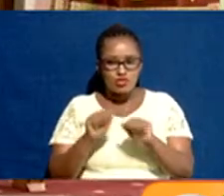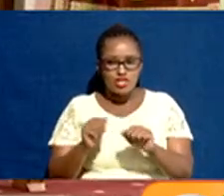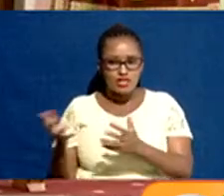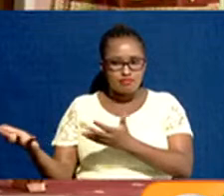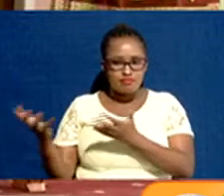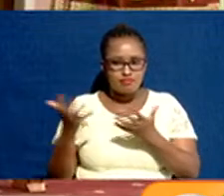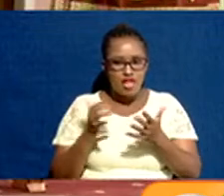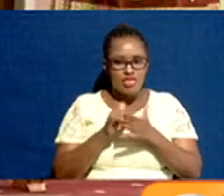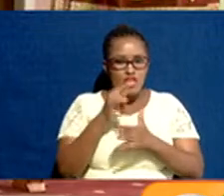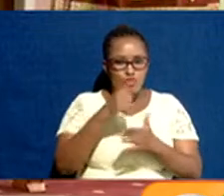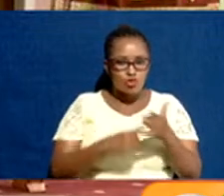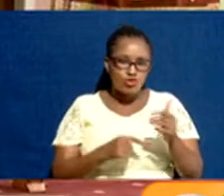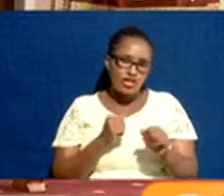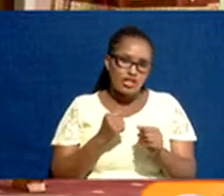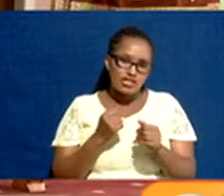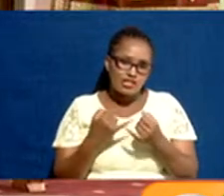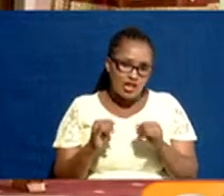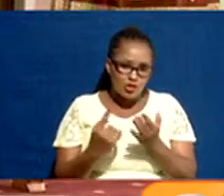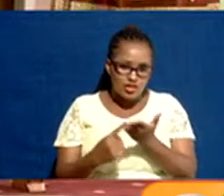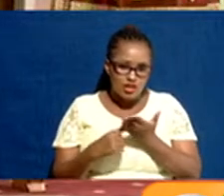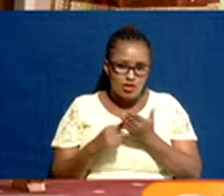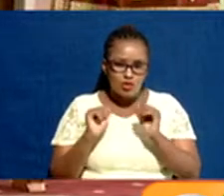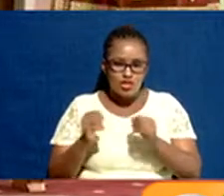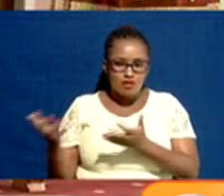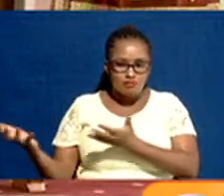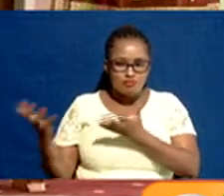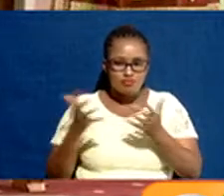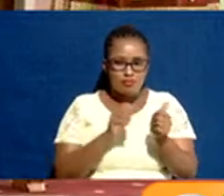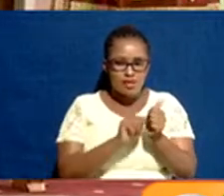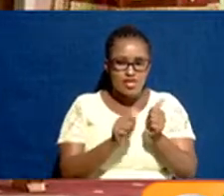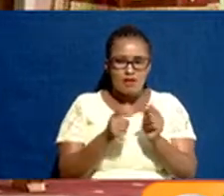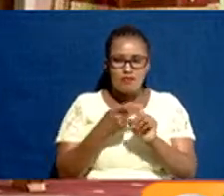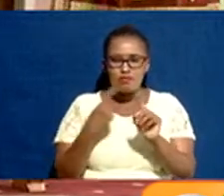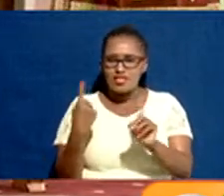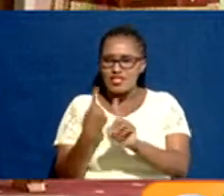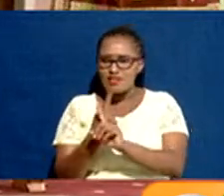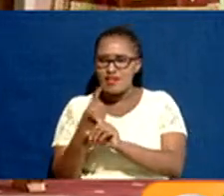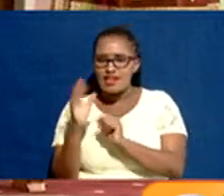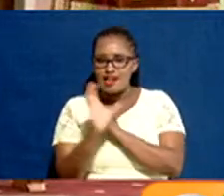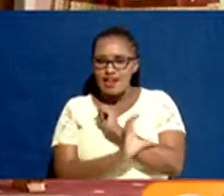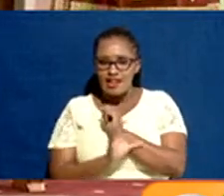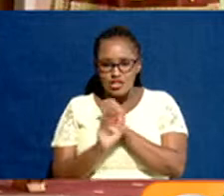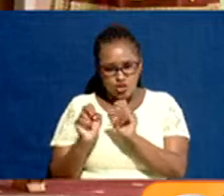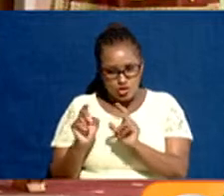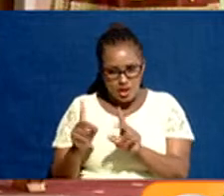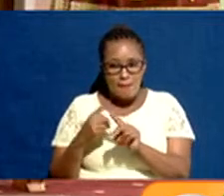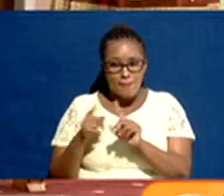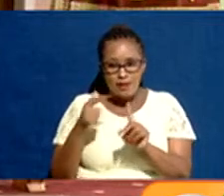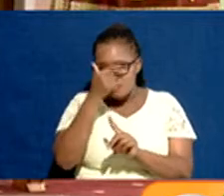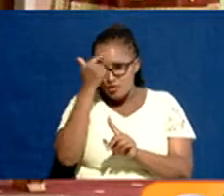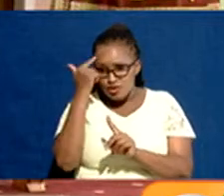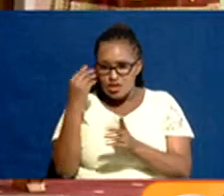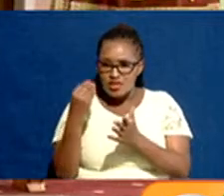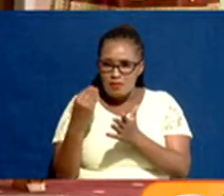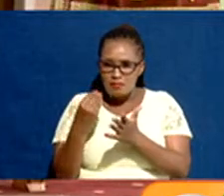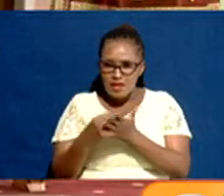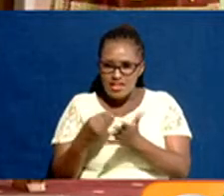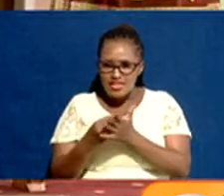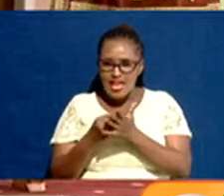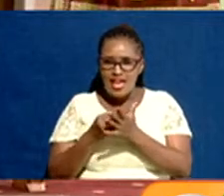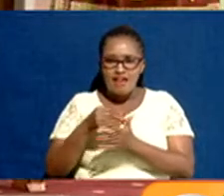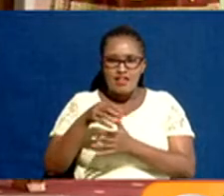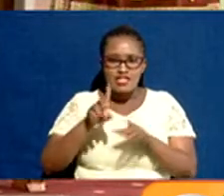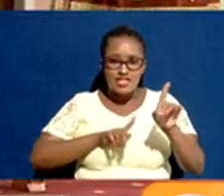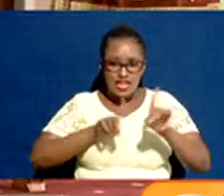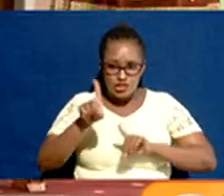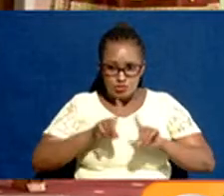having a problem. You can bring maize as far from Brazil, from America, it's fine. But because of the cost of transportation, when